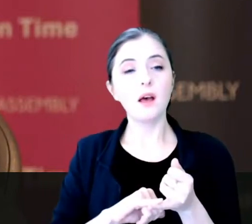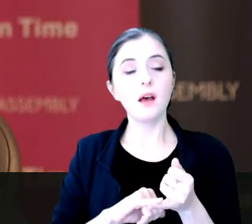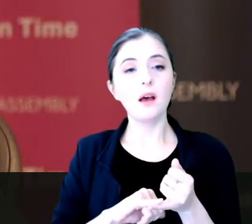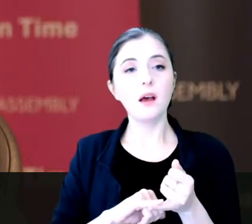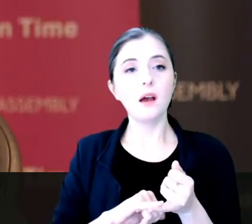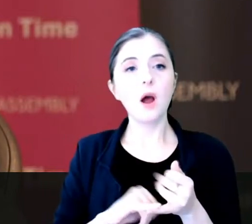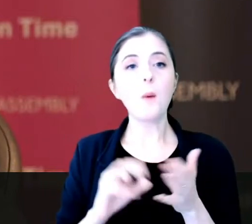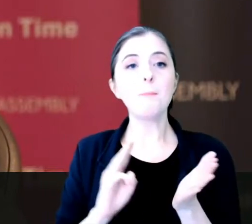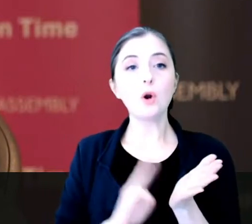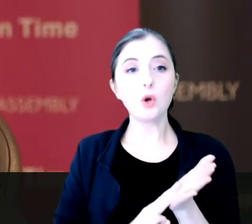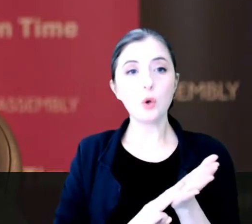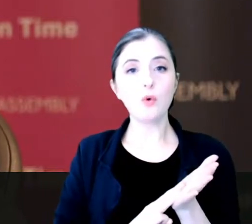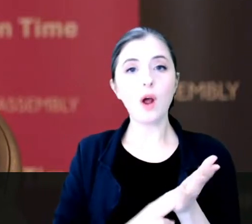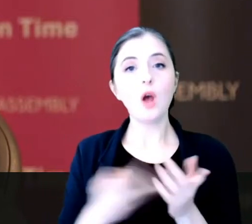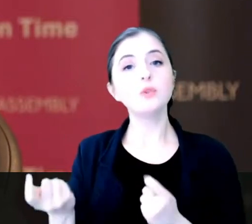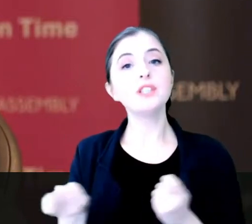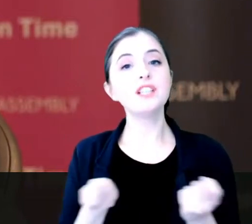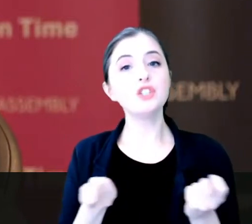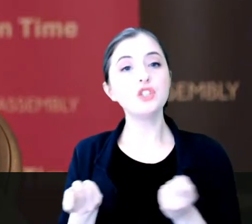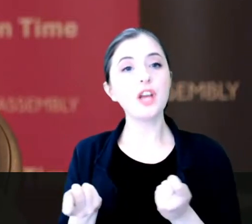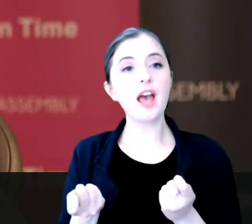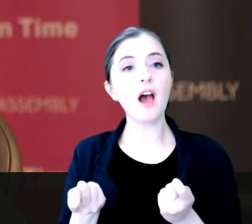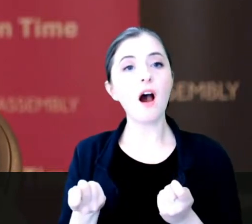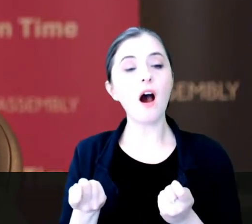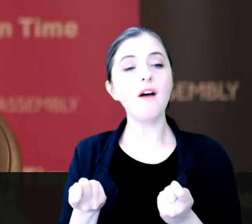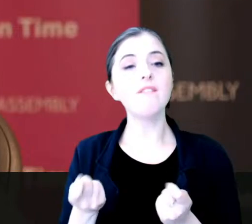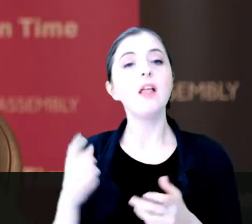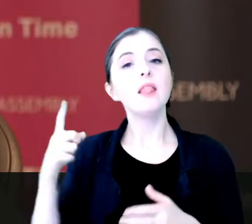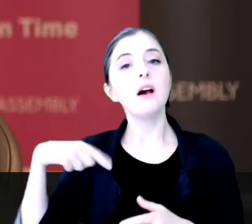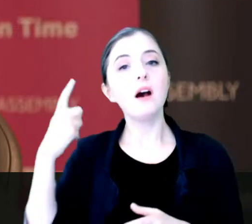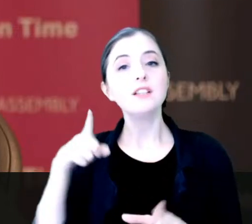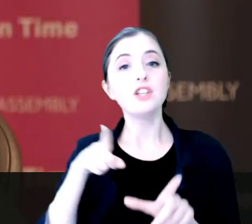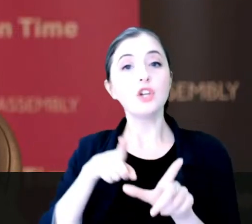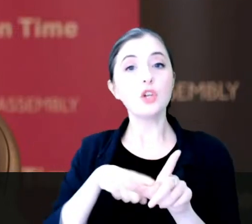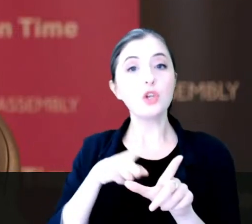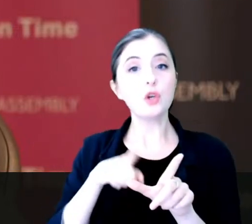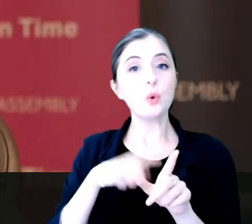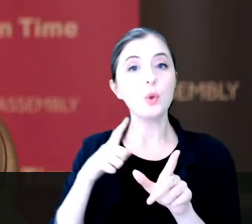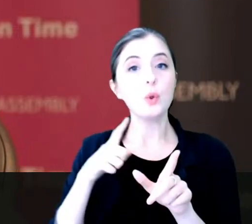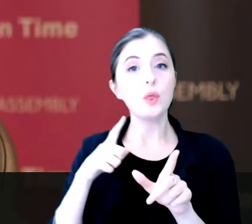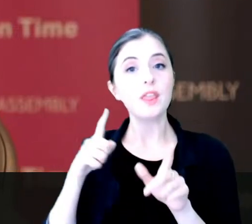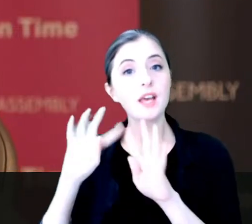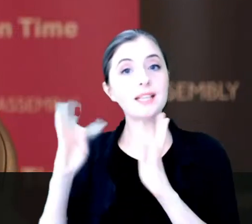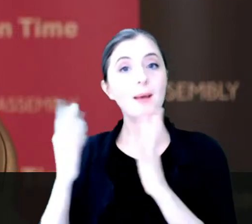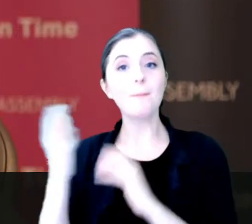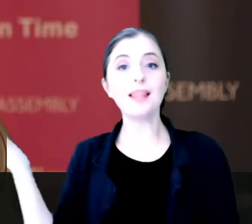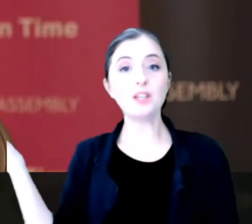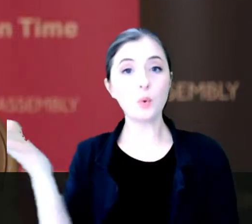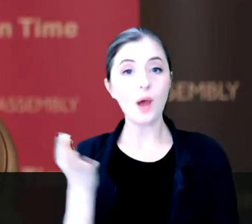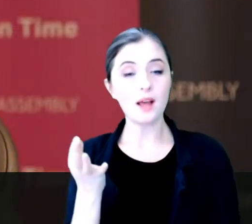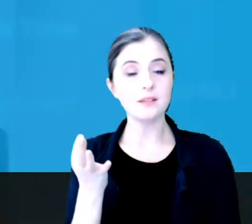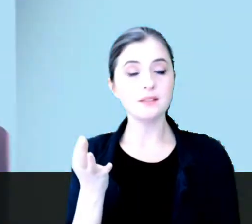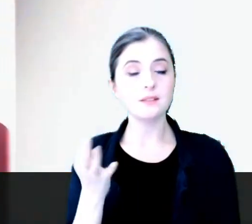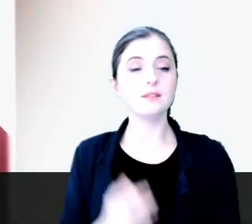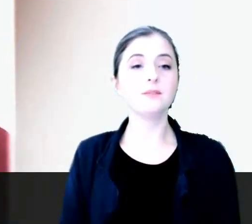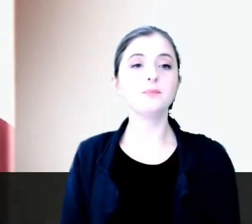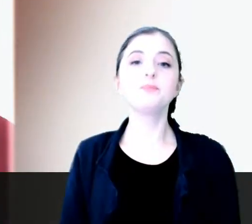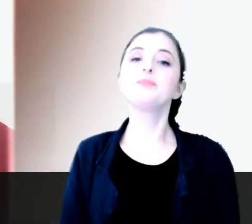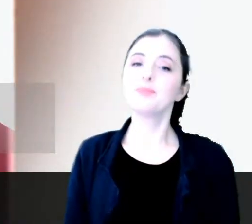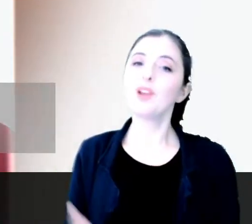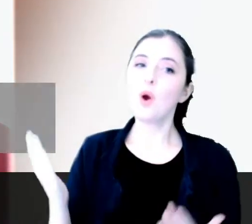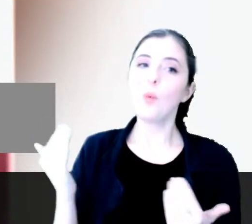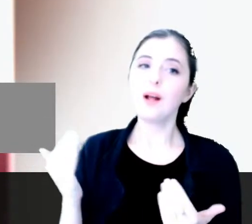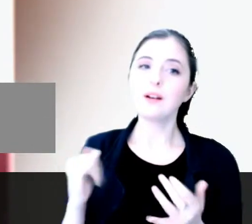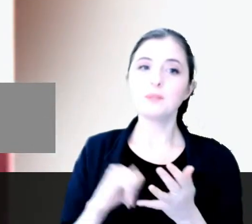Bangura, who's the chair of the London Youth Assembly, to ask the question, please. Thank you. Welcome, Samaya. My name is